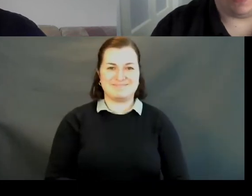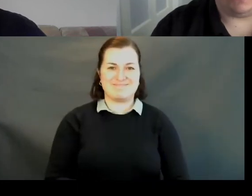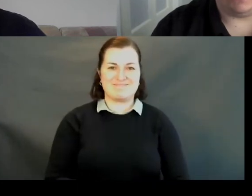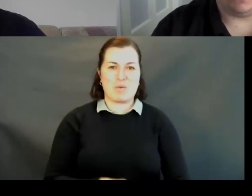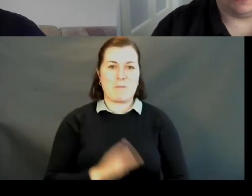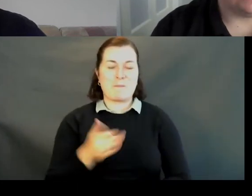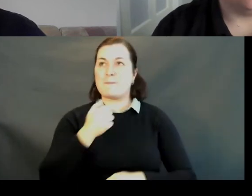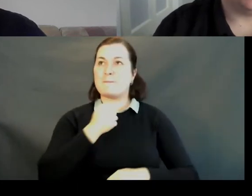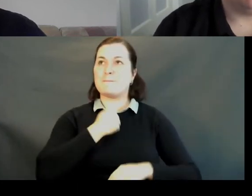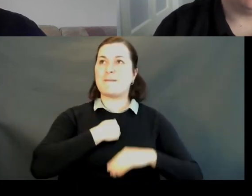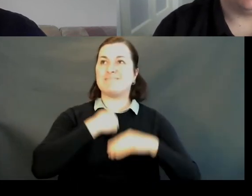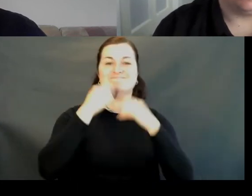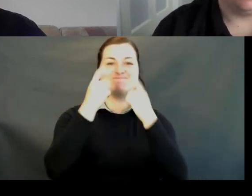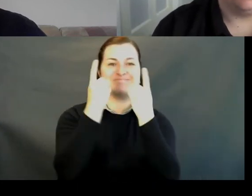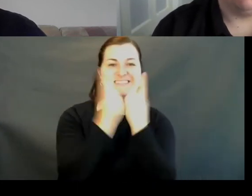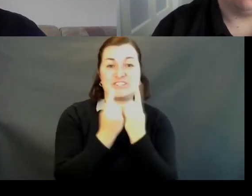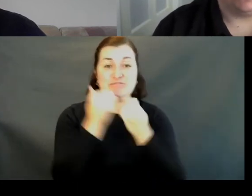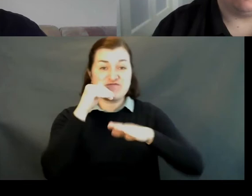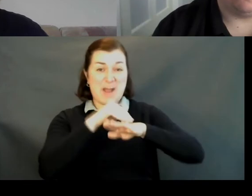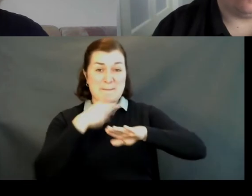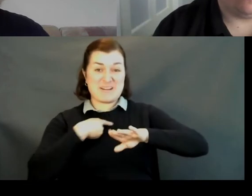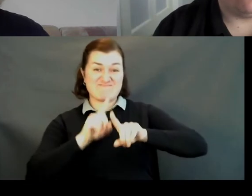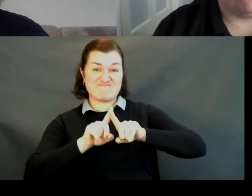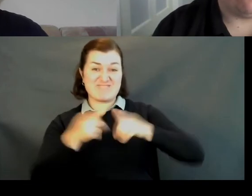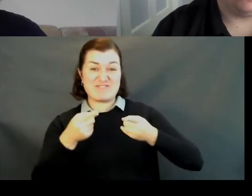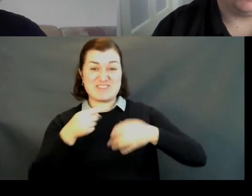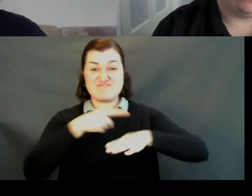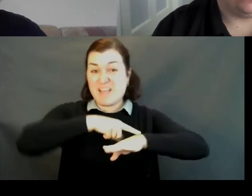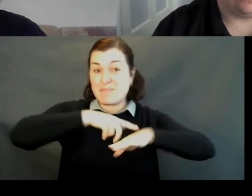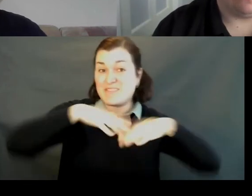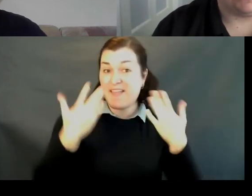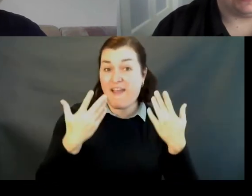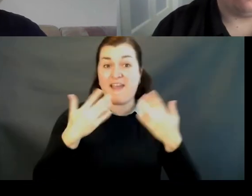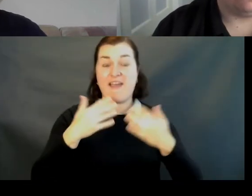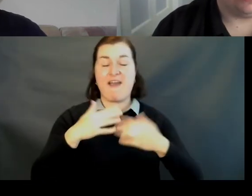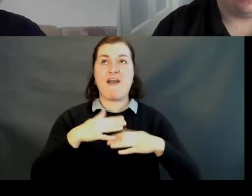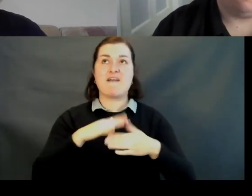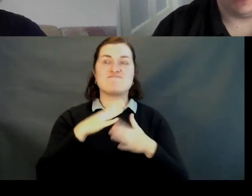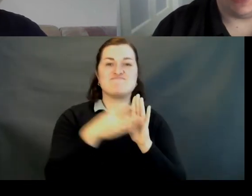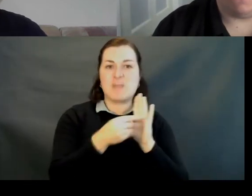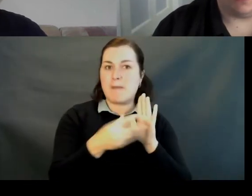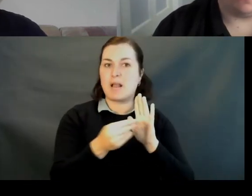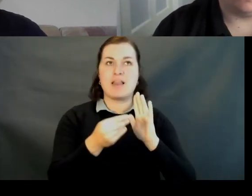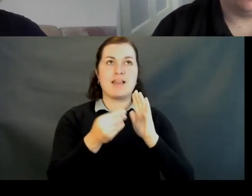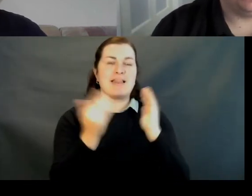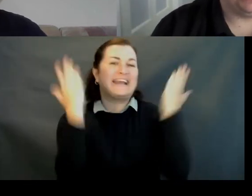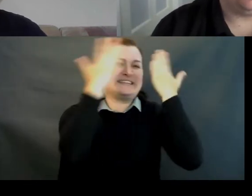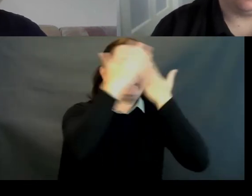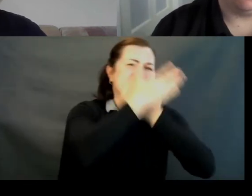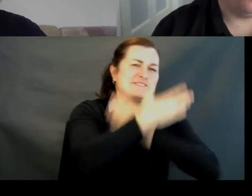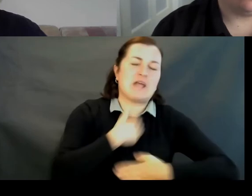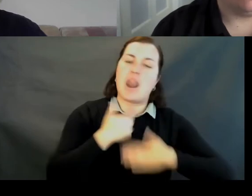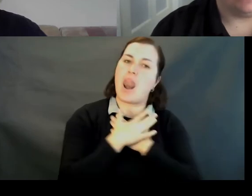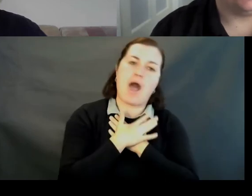different ways at different times of the day. For example, I'm very much a night owl. I love the evenings